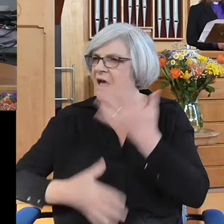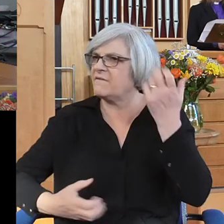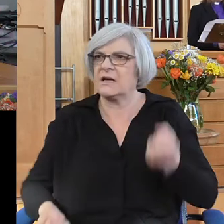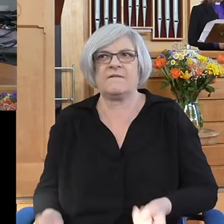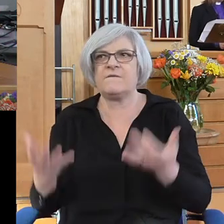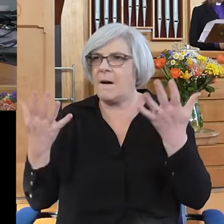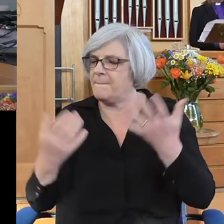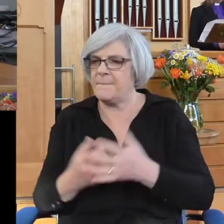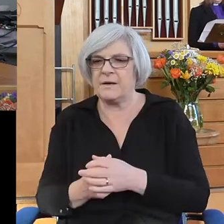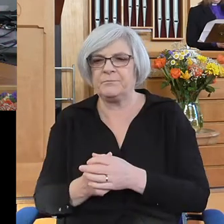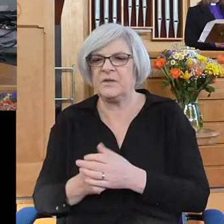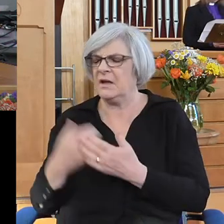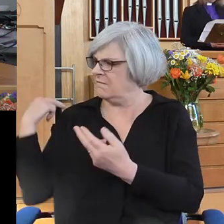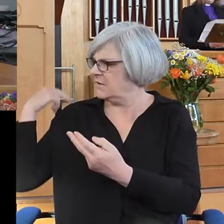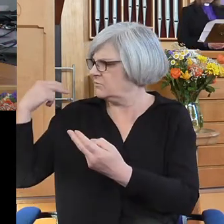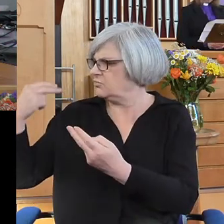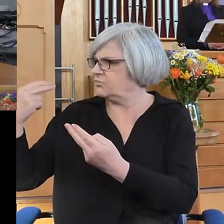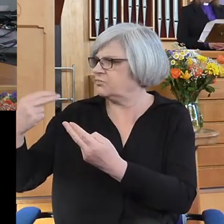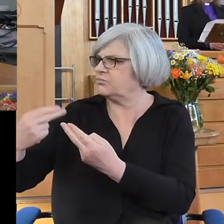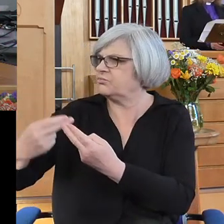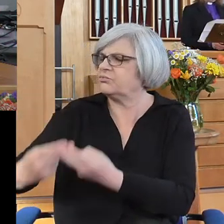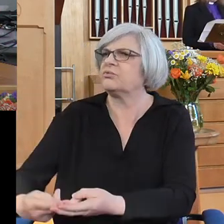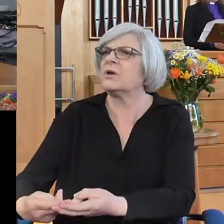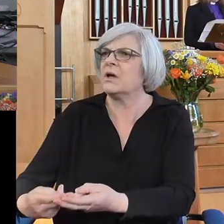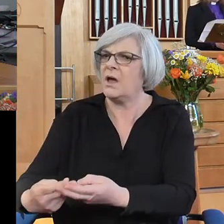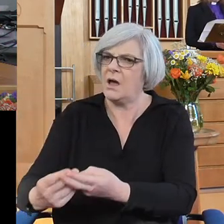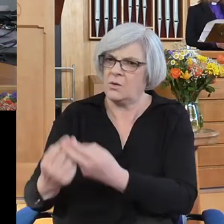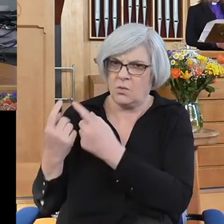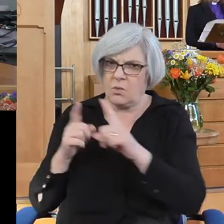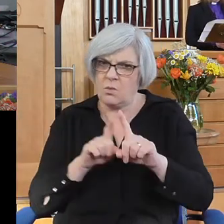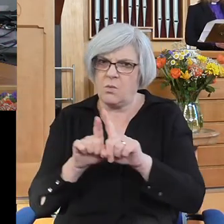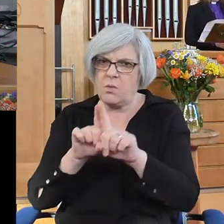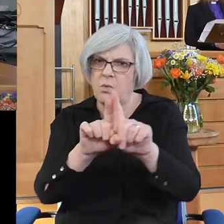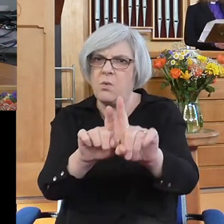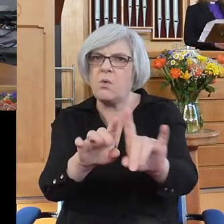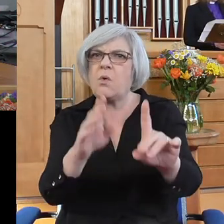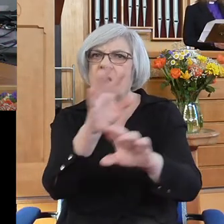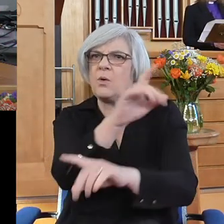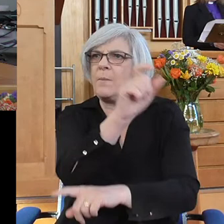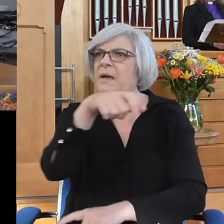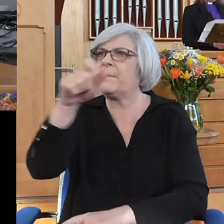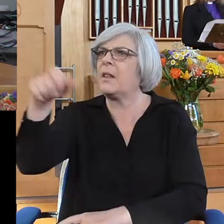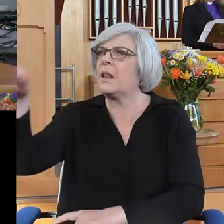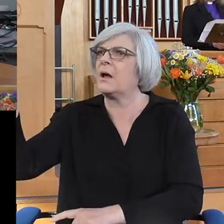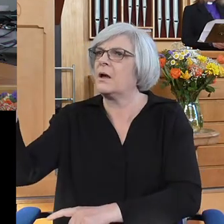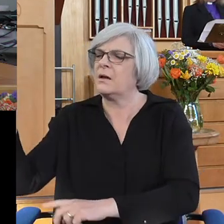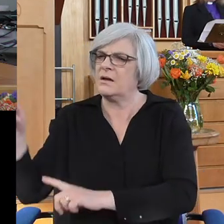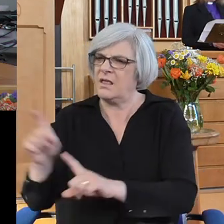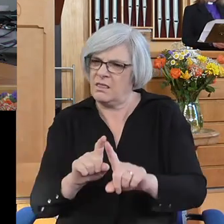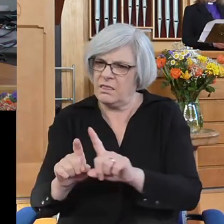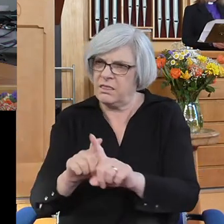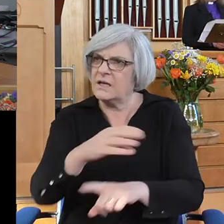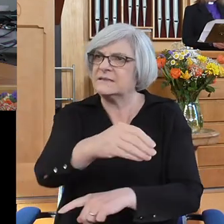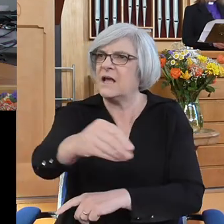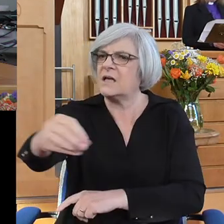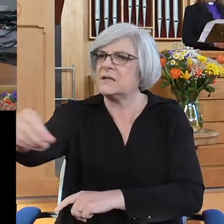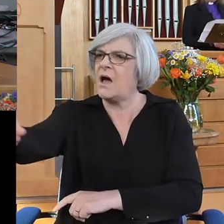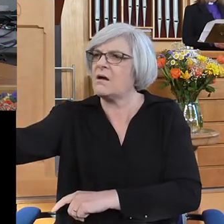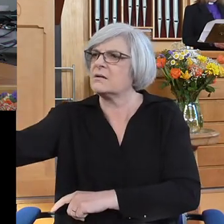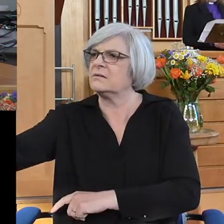all the generations, you have traveled with your people. You journeyed through the desert with the